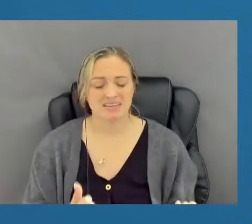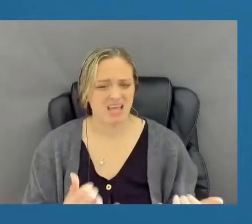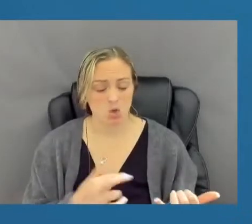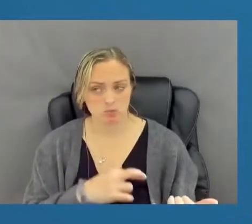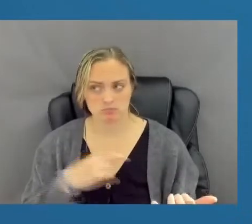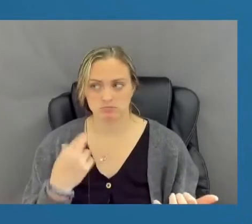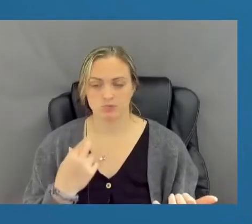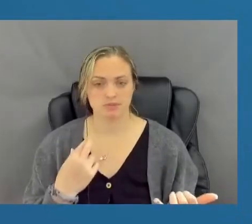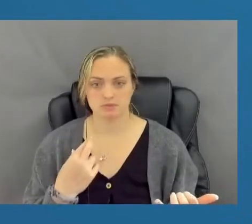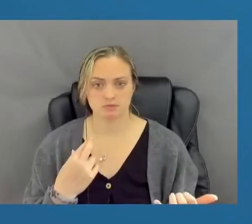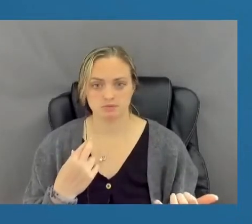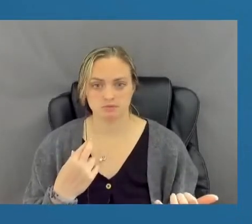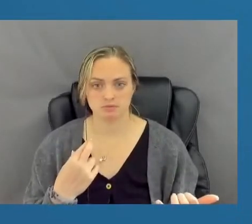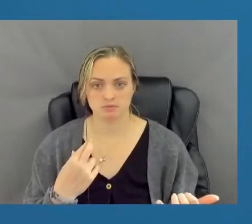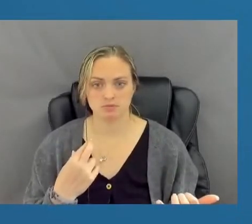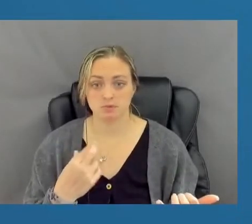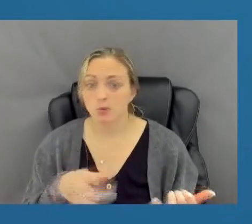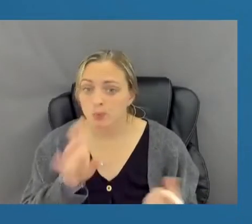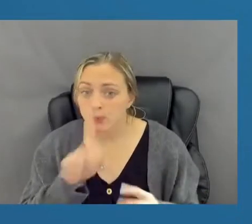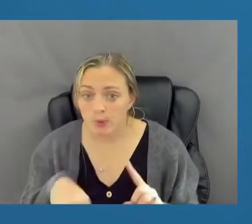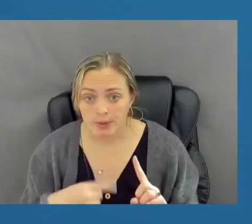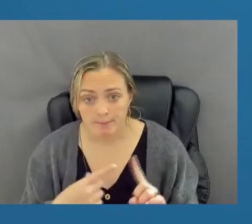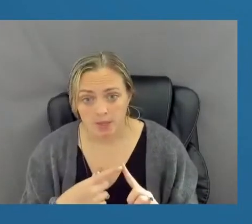threat. And you know, they're all talking about this